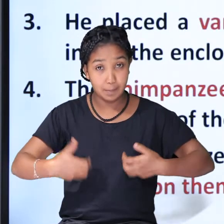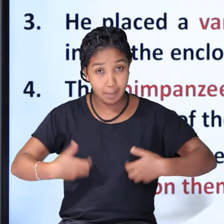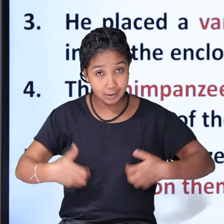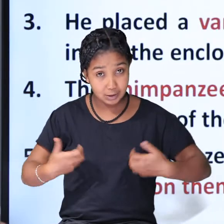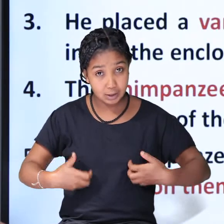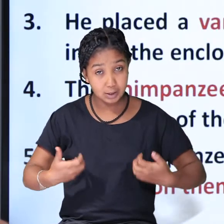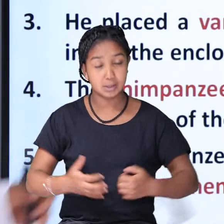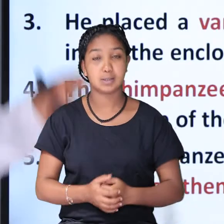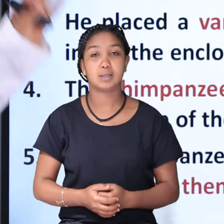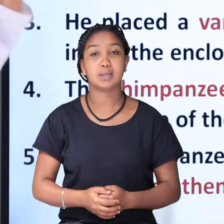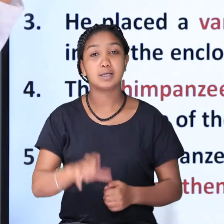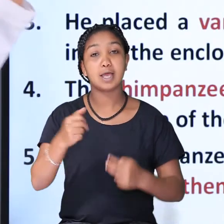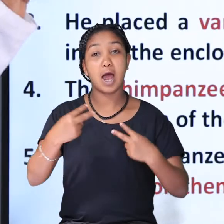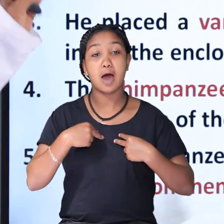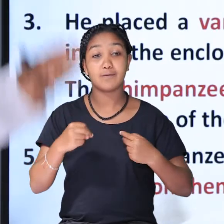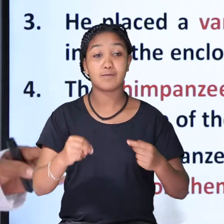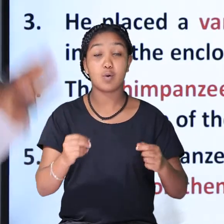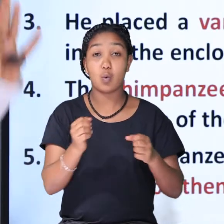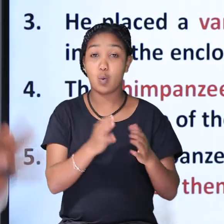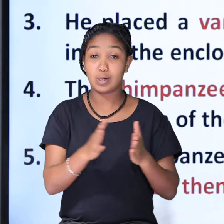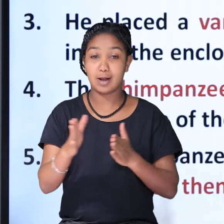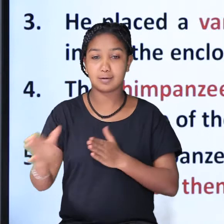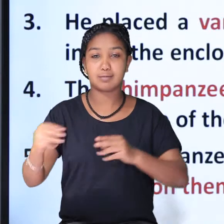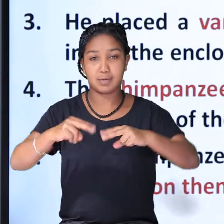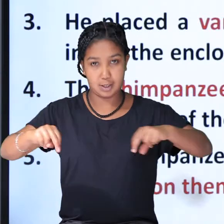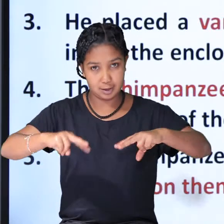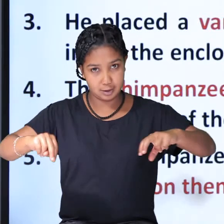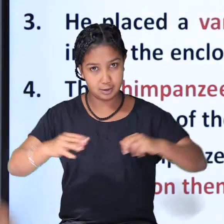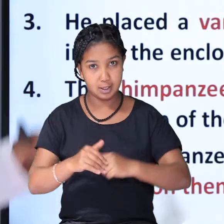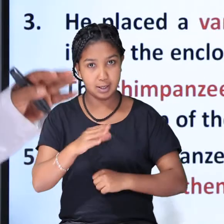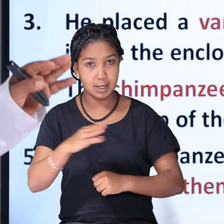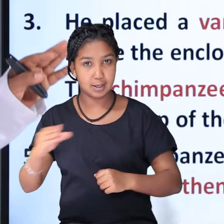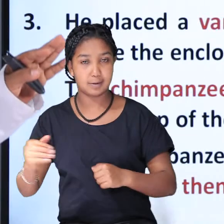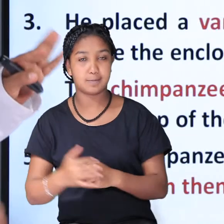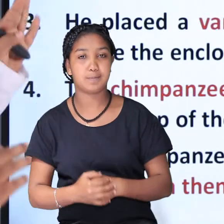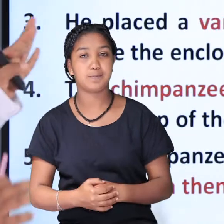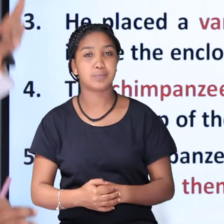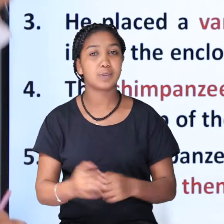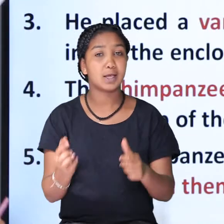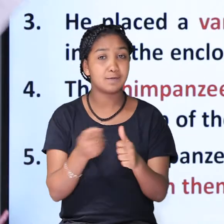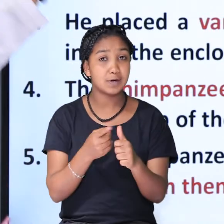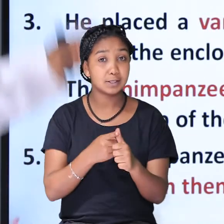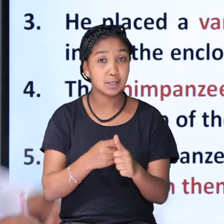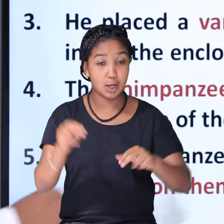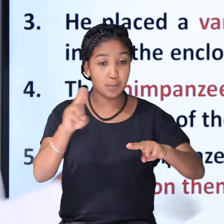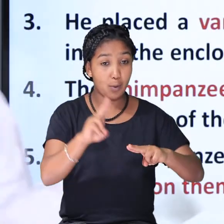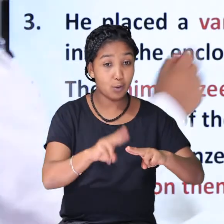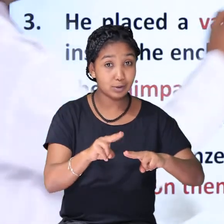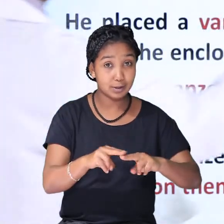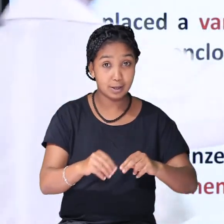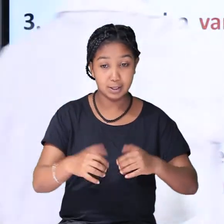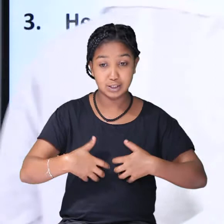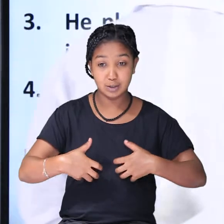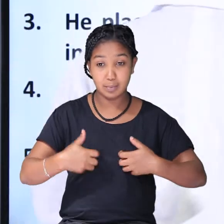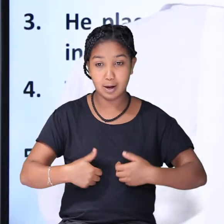or chimp. He have conducted a research, and first he put the chimpanzee